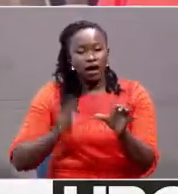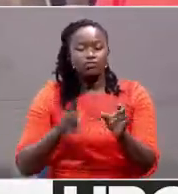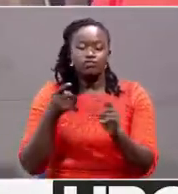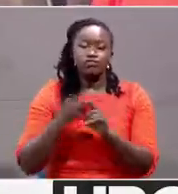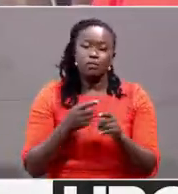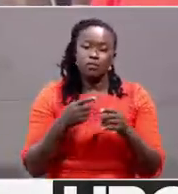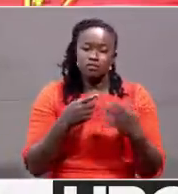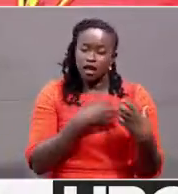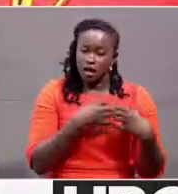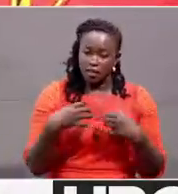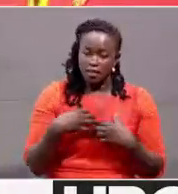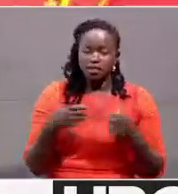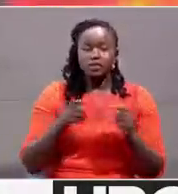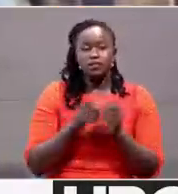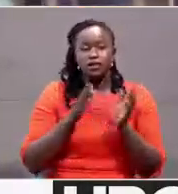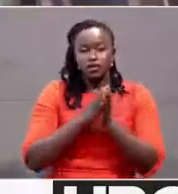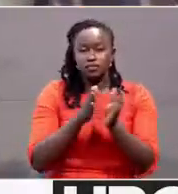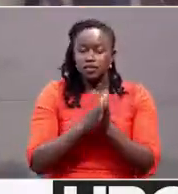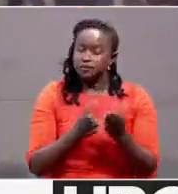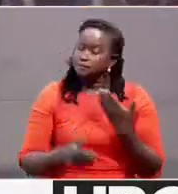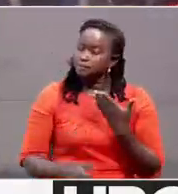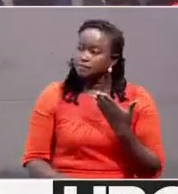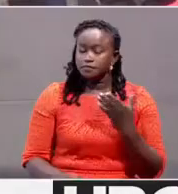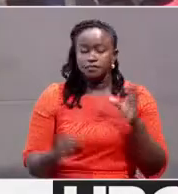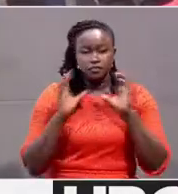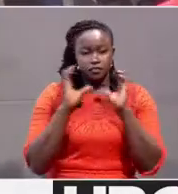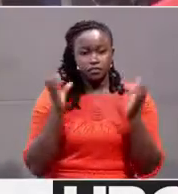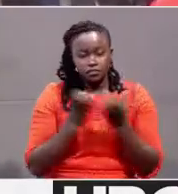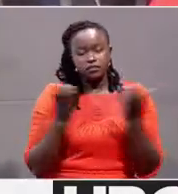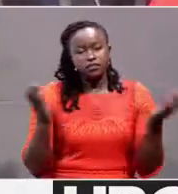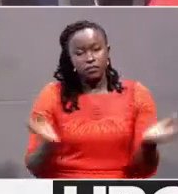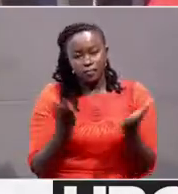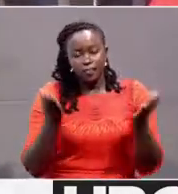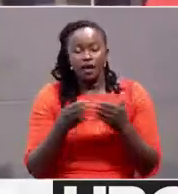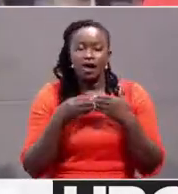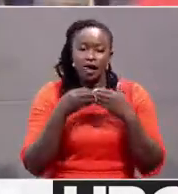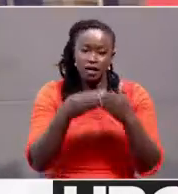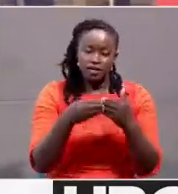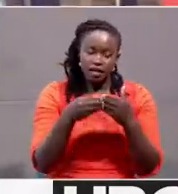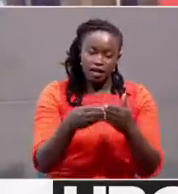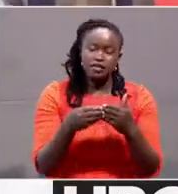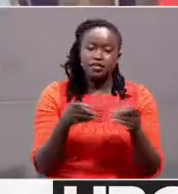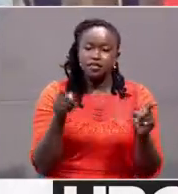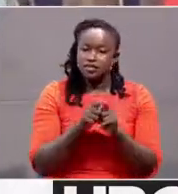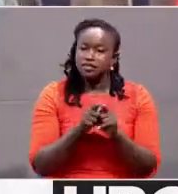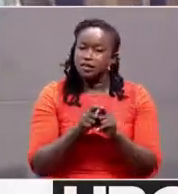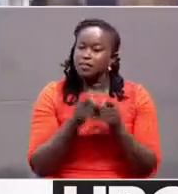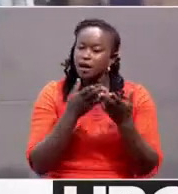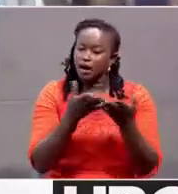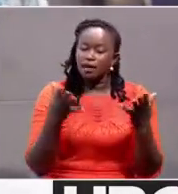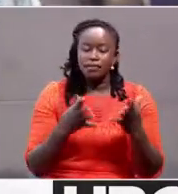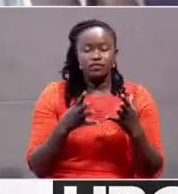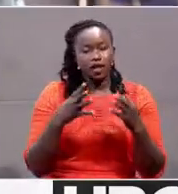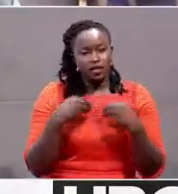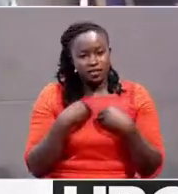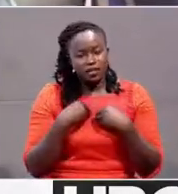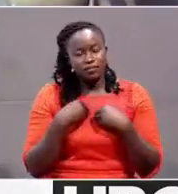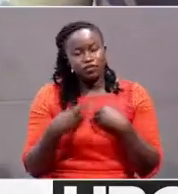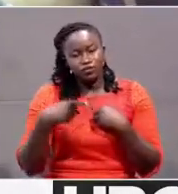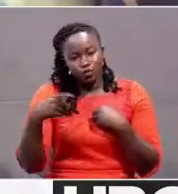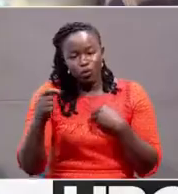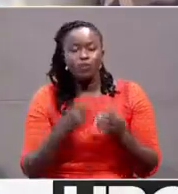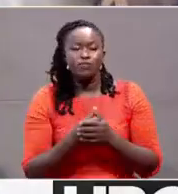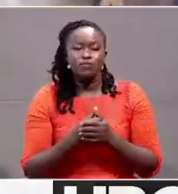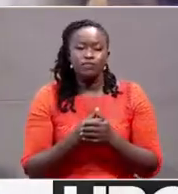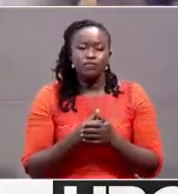Balikudembe explains. The community mobilized the leaders and they accepted to go